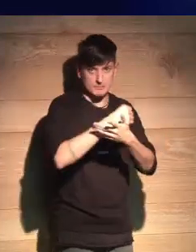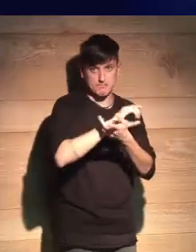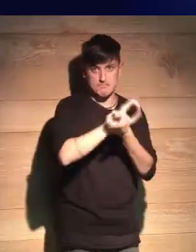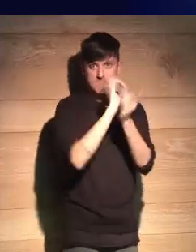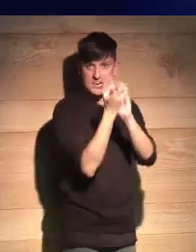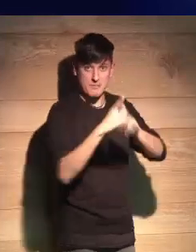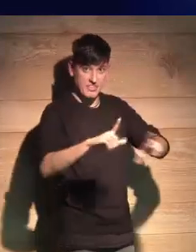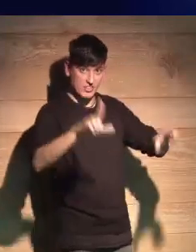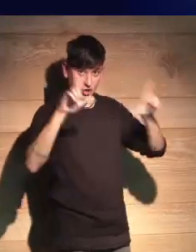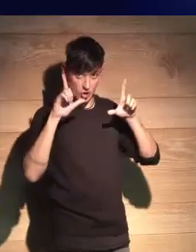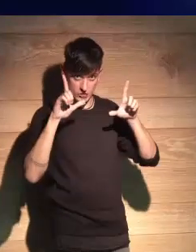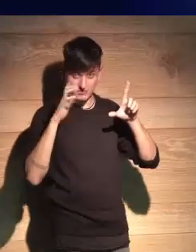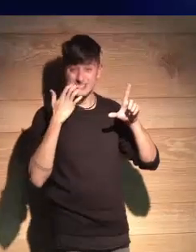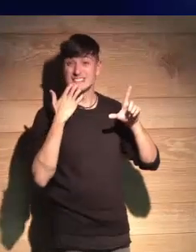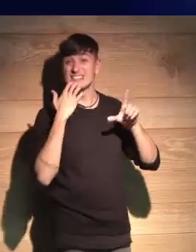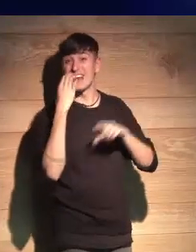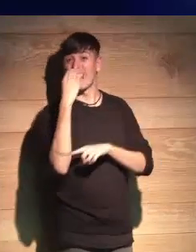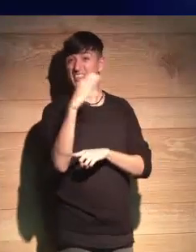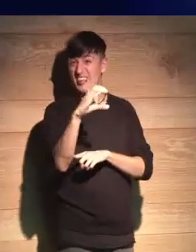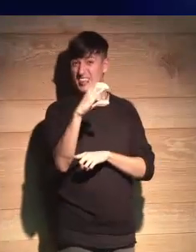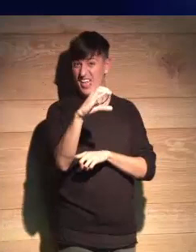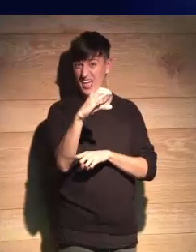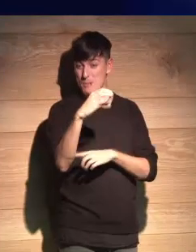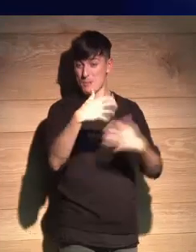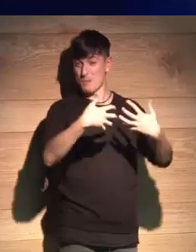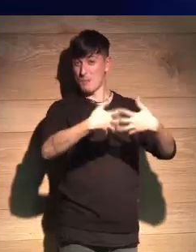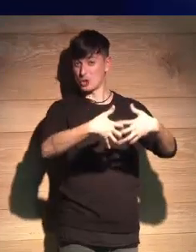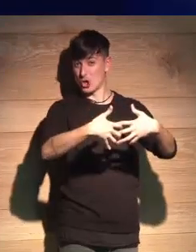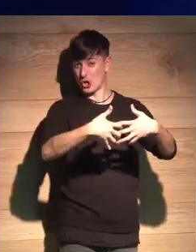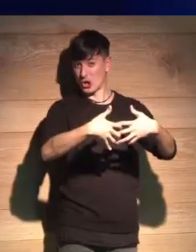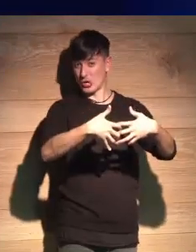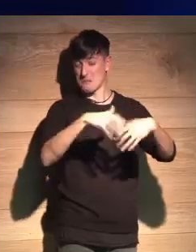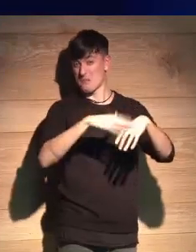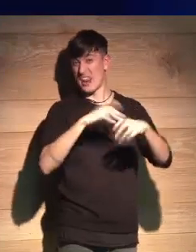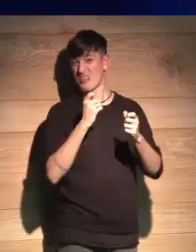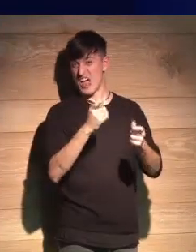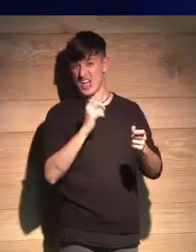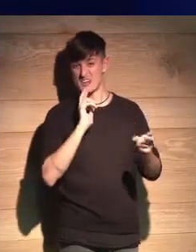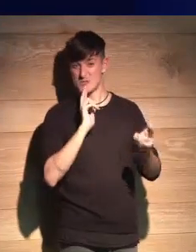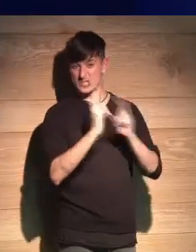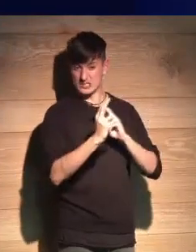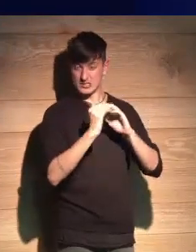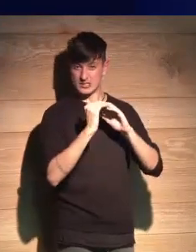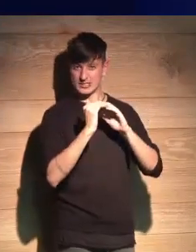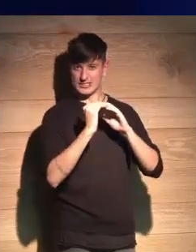patients, become the center, and science is the engine to